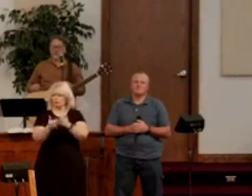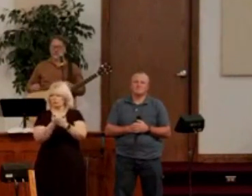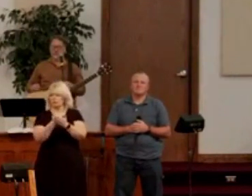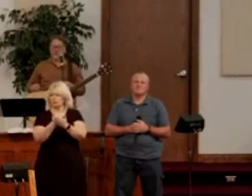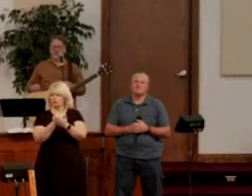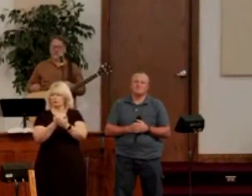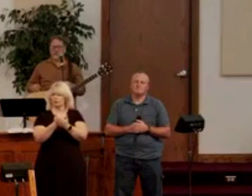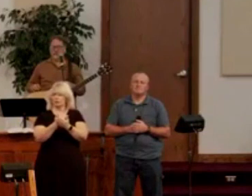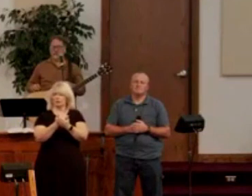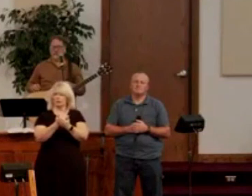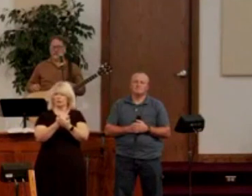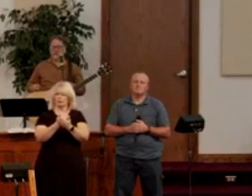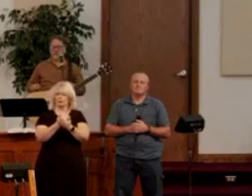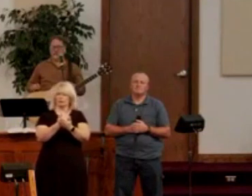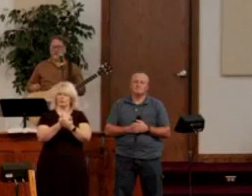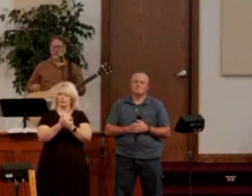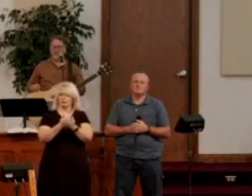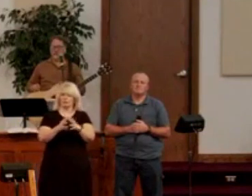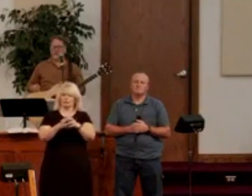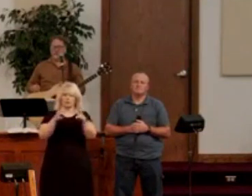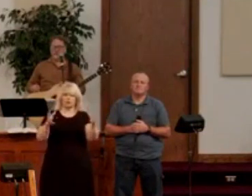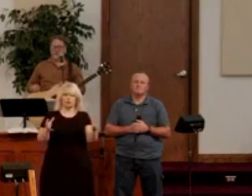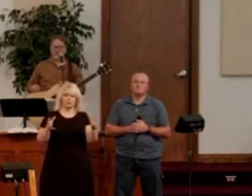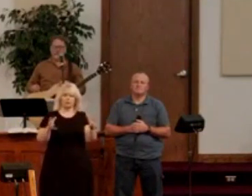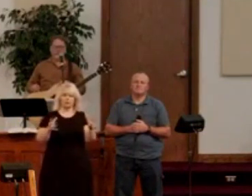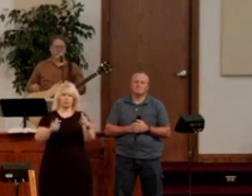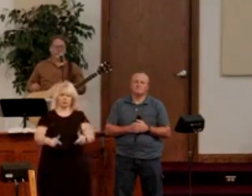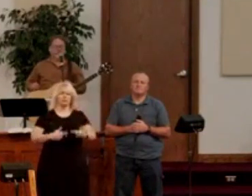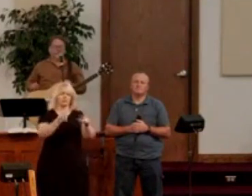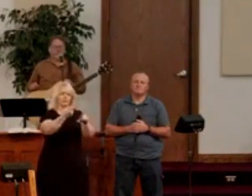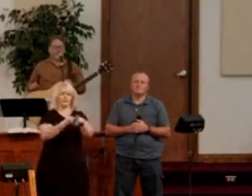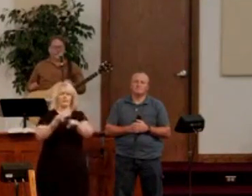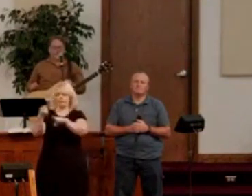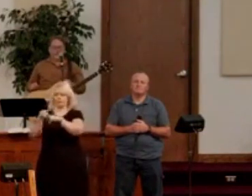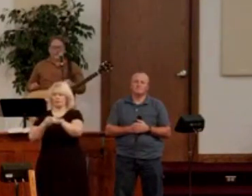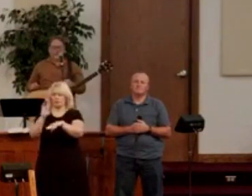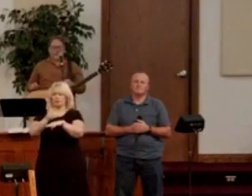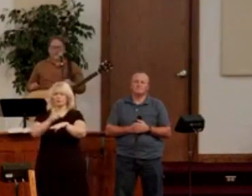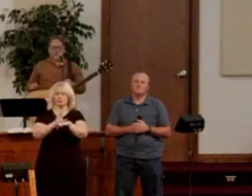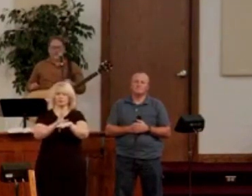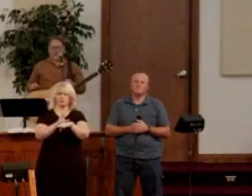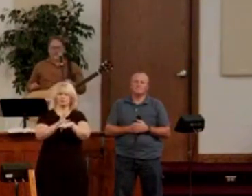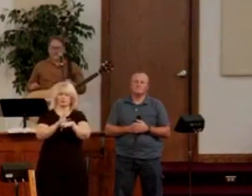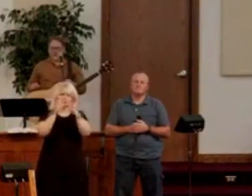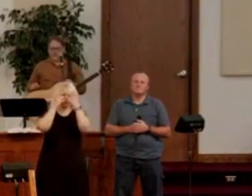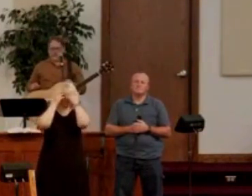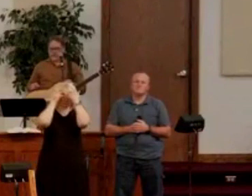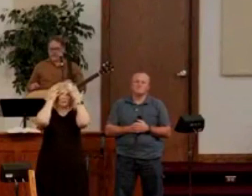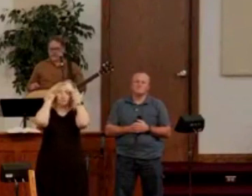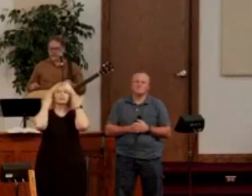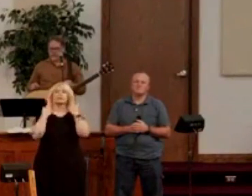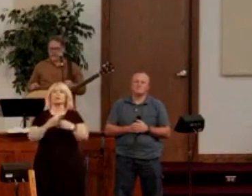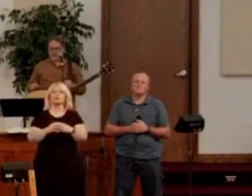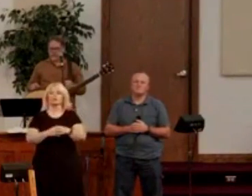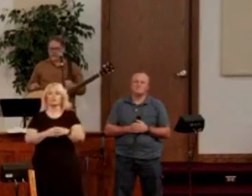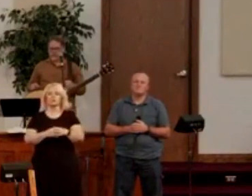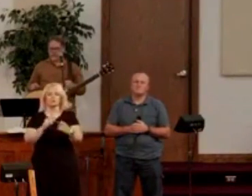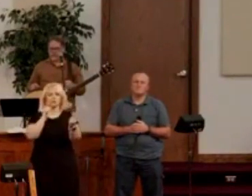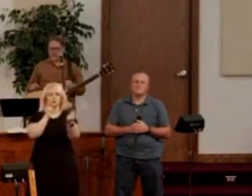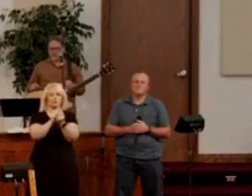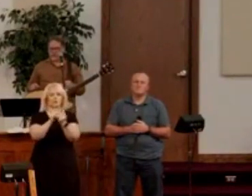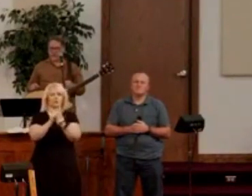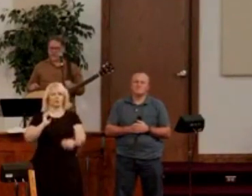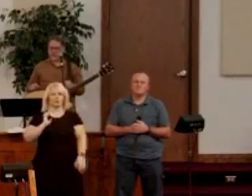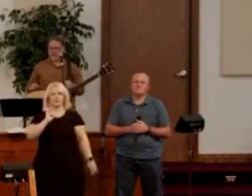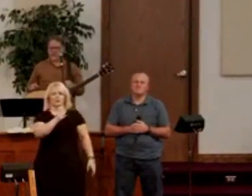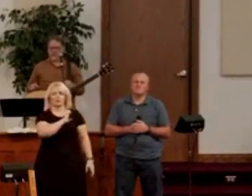we owned property next door. There was just so much. We were just living month to month as a church. I mean, we were barely making it. And so I met with some of the